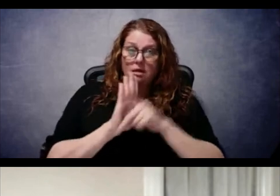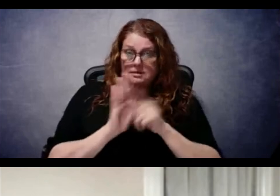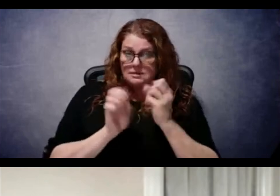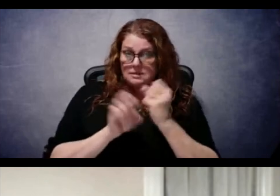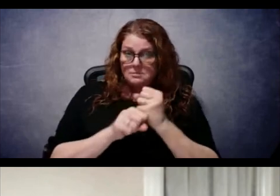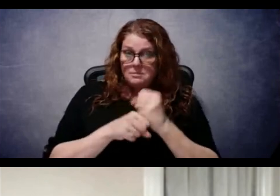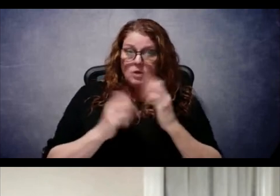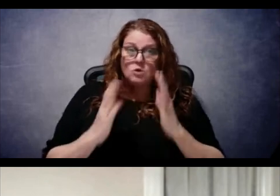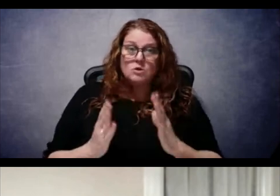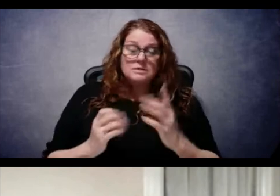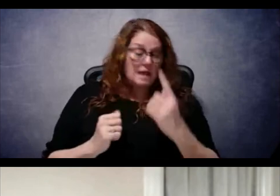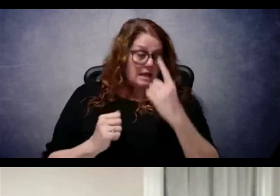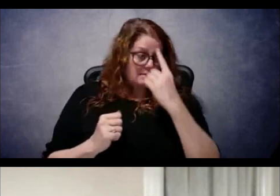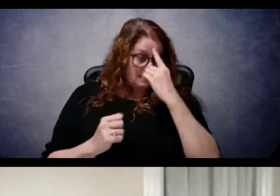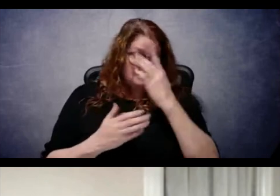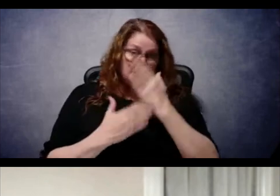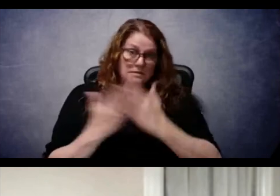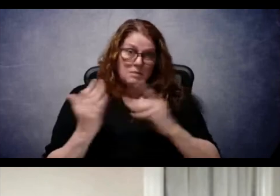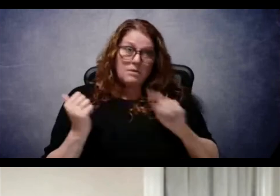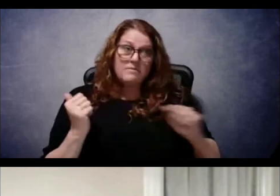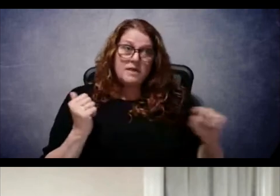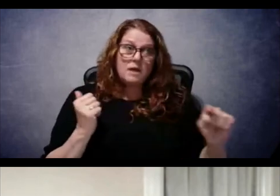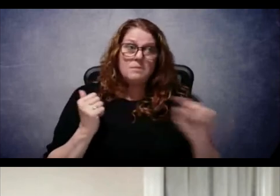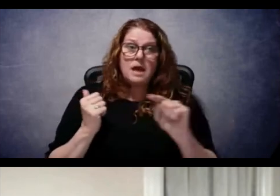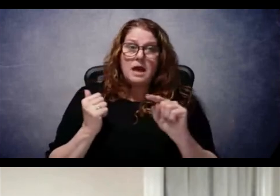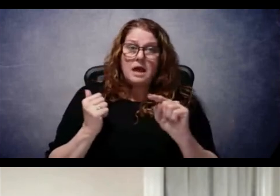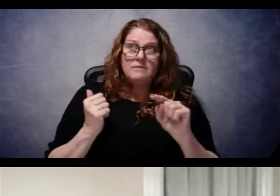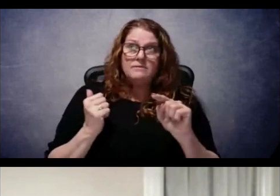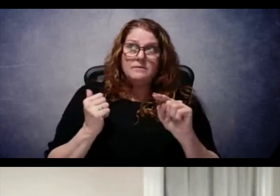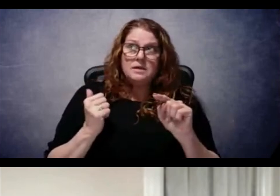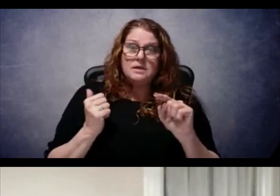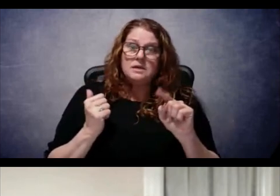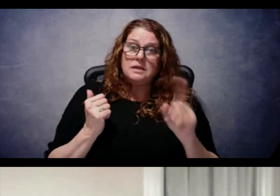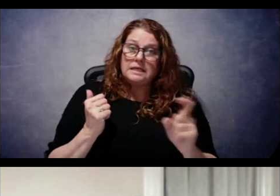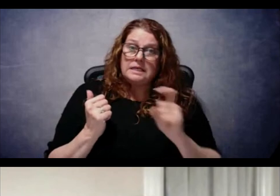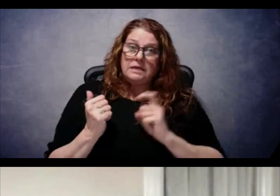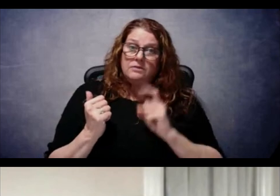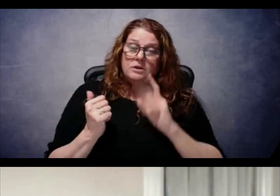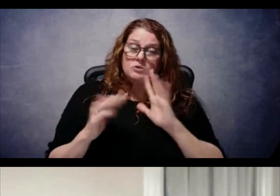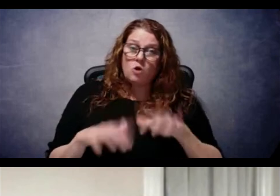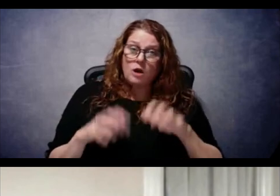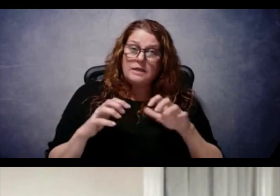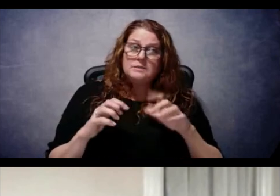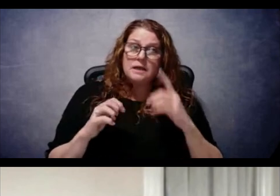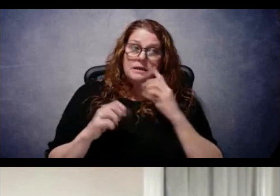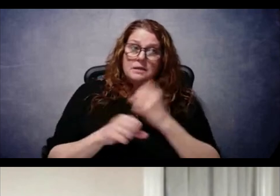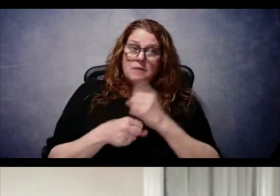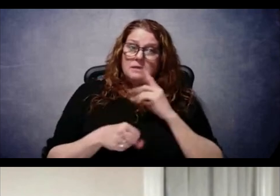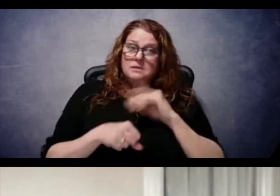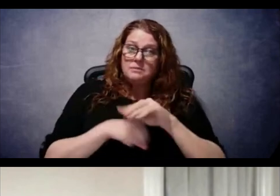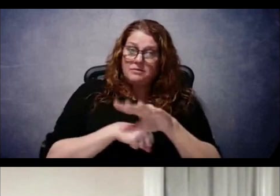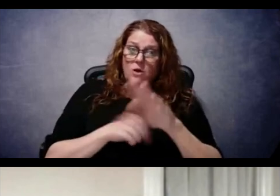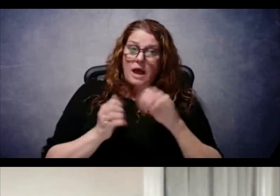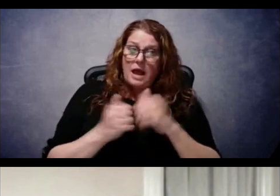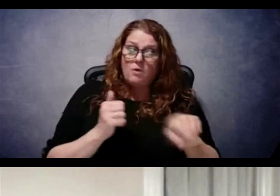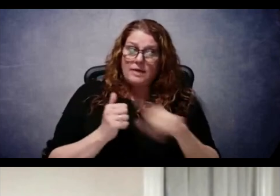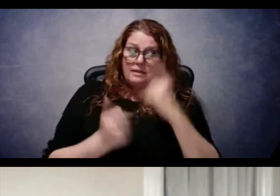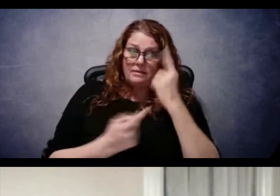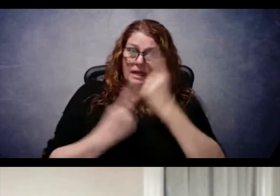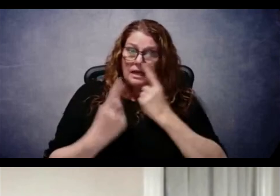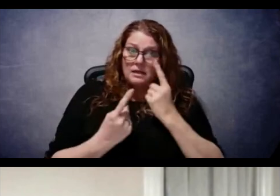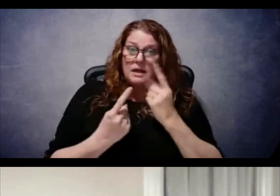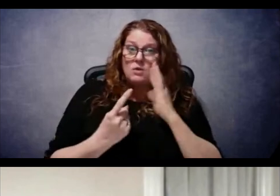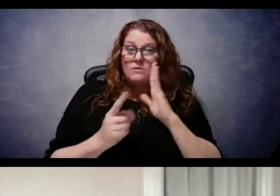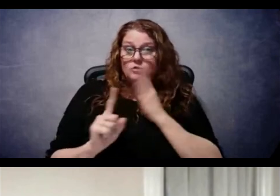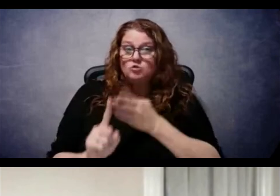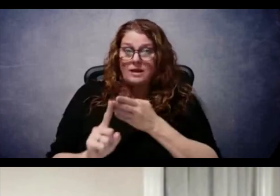And I think some of them have given us audience, and I think we've made some influence in how they're thinking. I don't know if that's